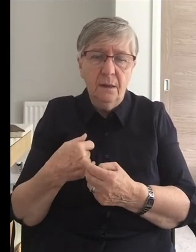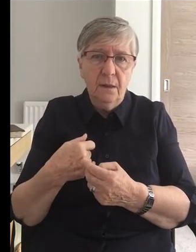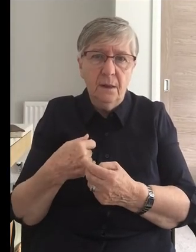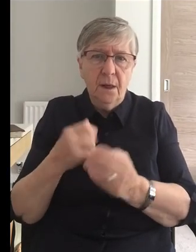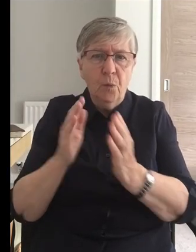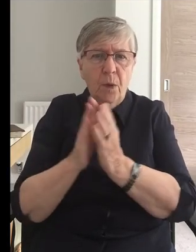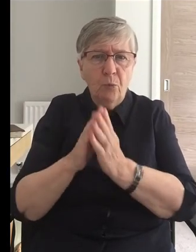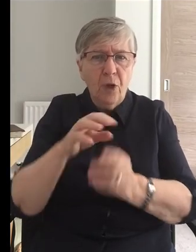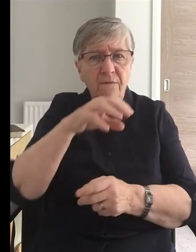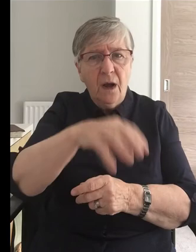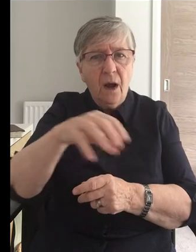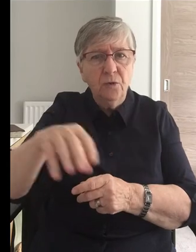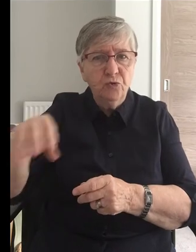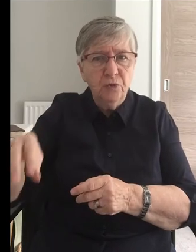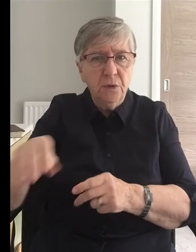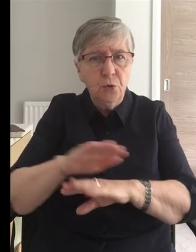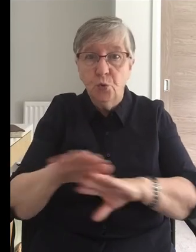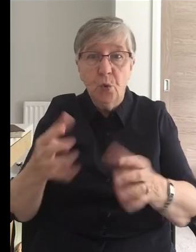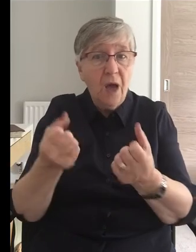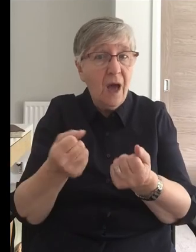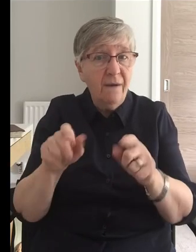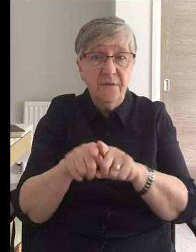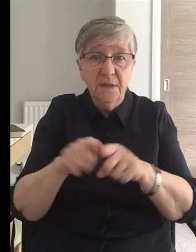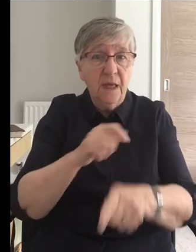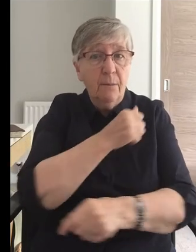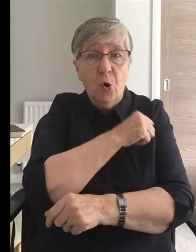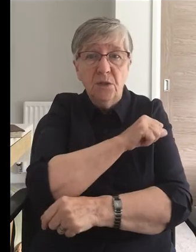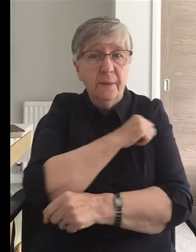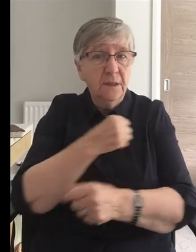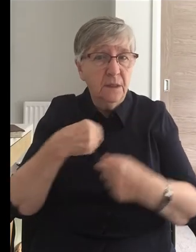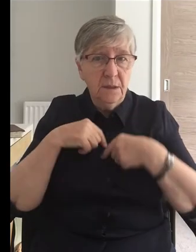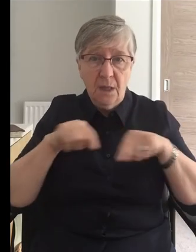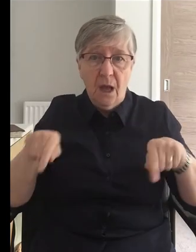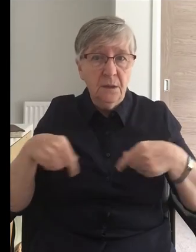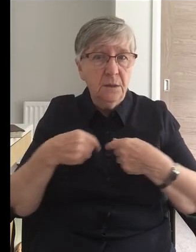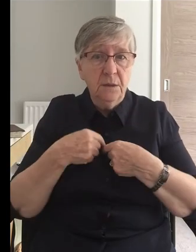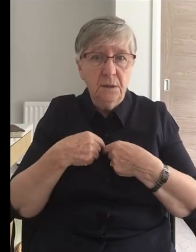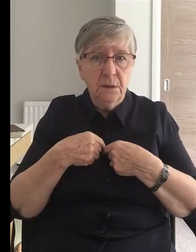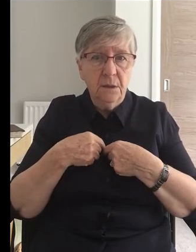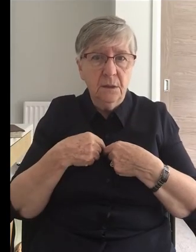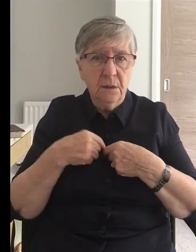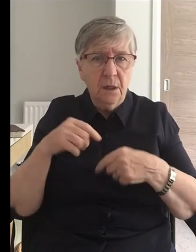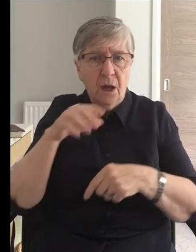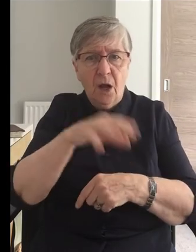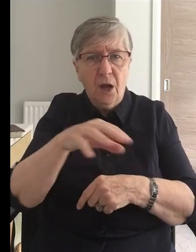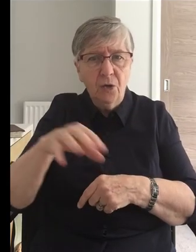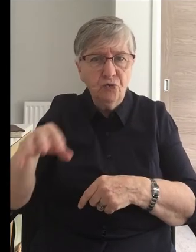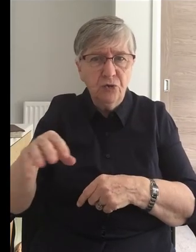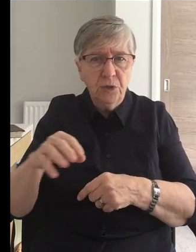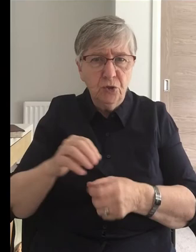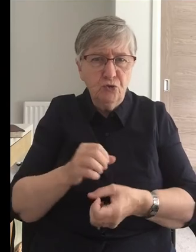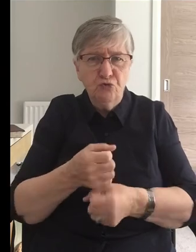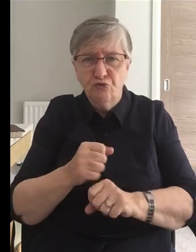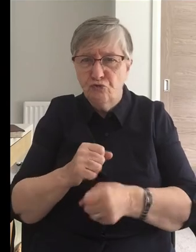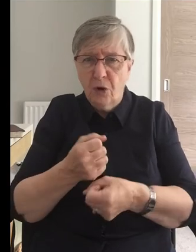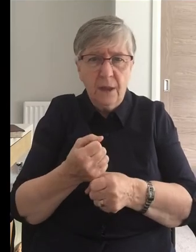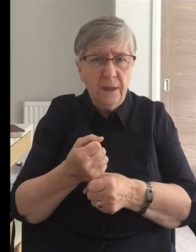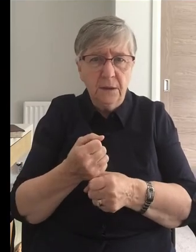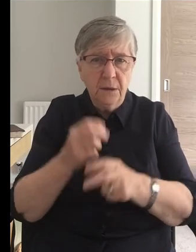countries who don't have the same resources as us. We pray for countries struggling with the medical care of their